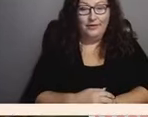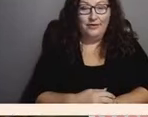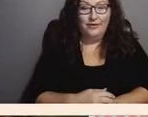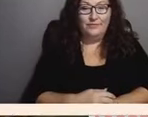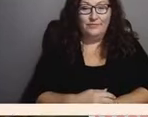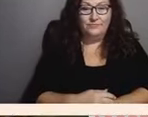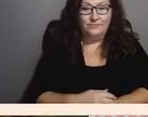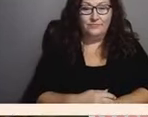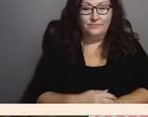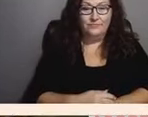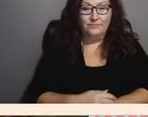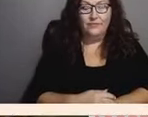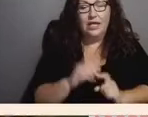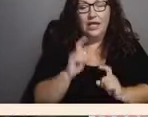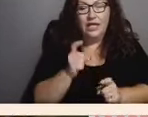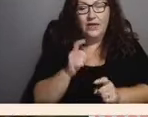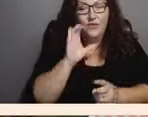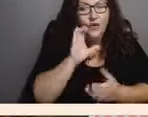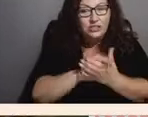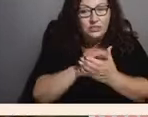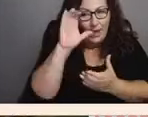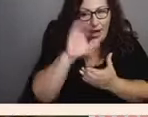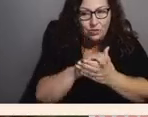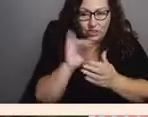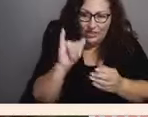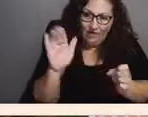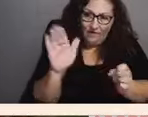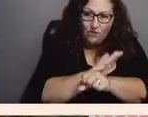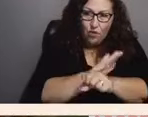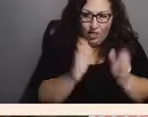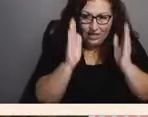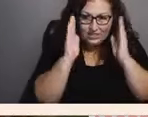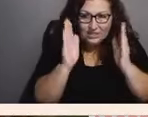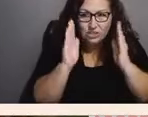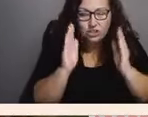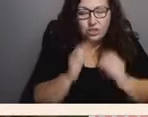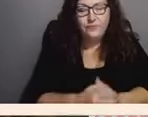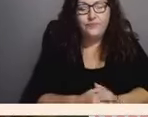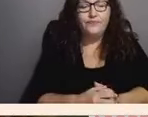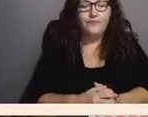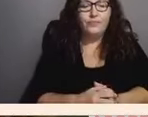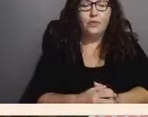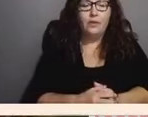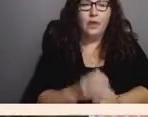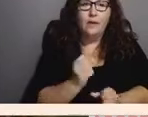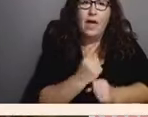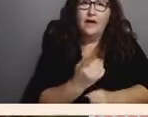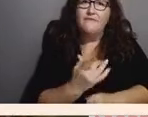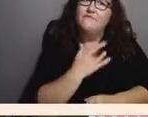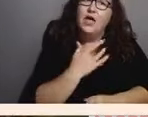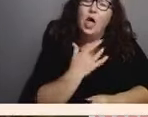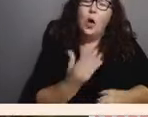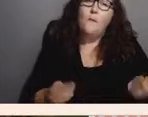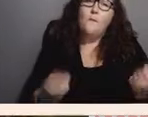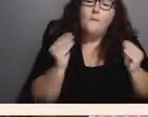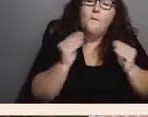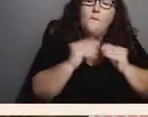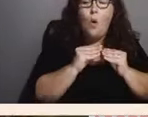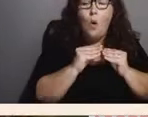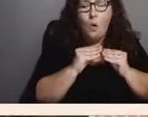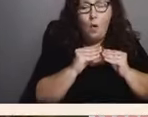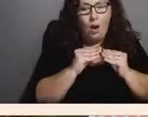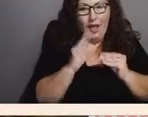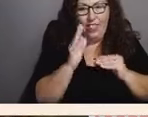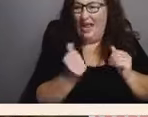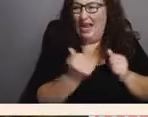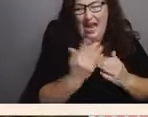Give your spouse that undivided attention. Make them feel more than anything